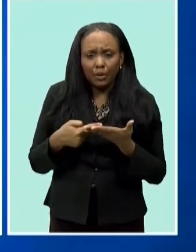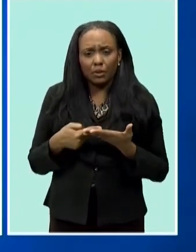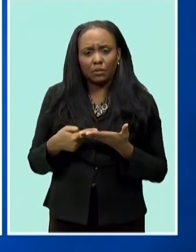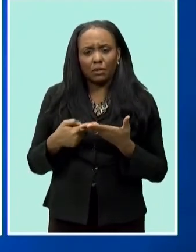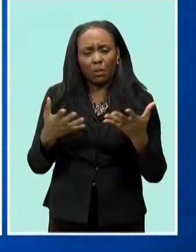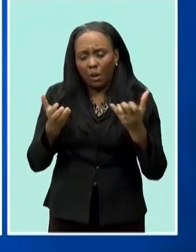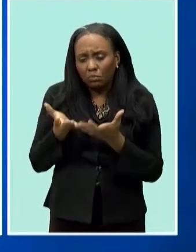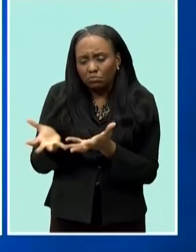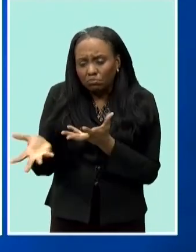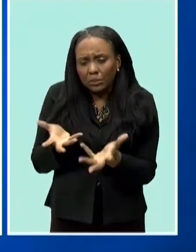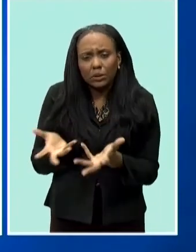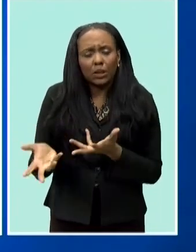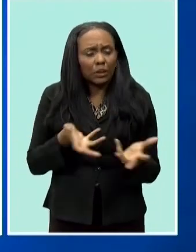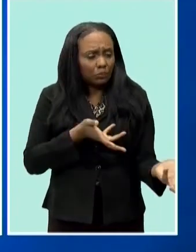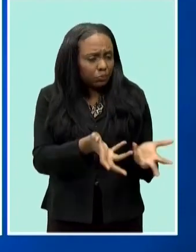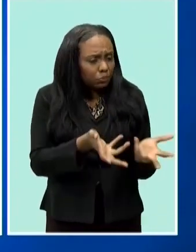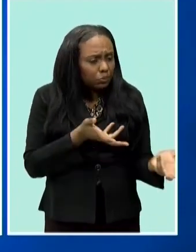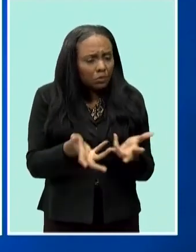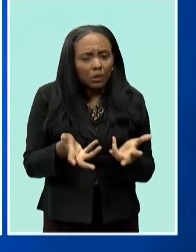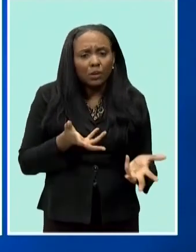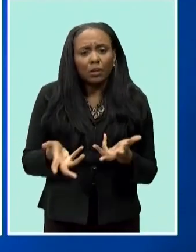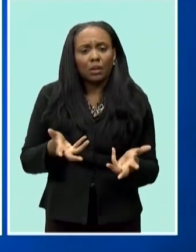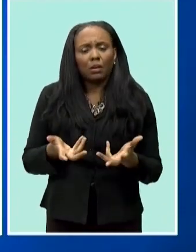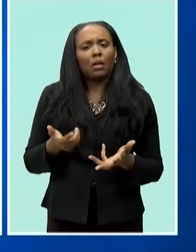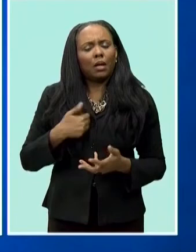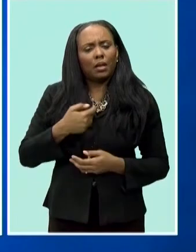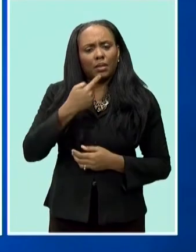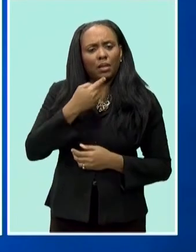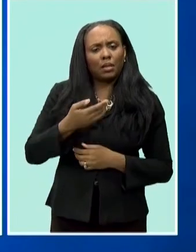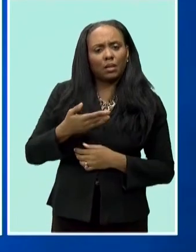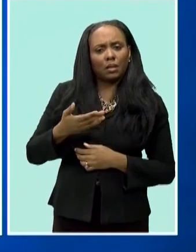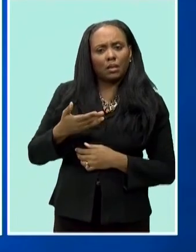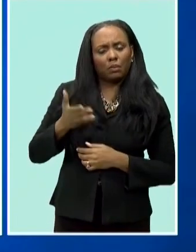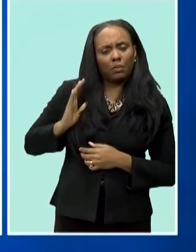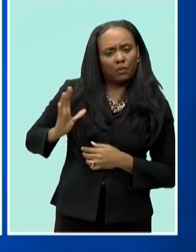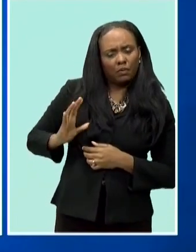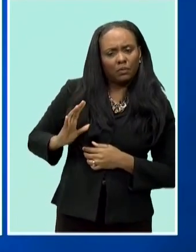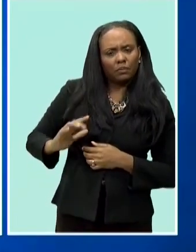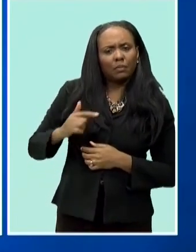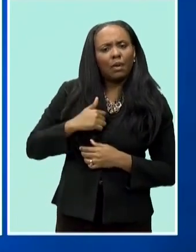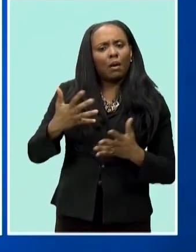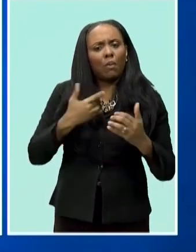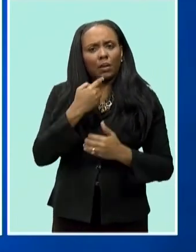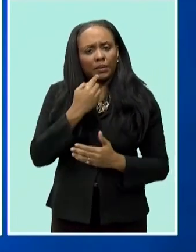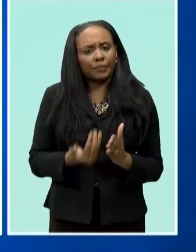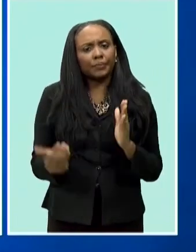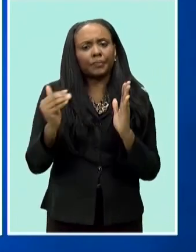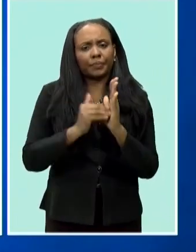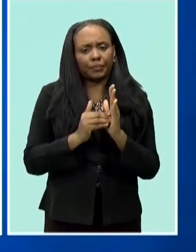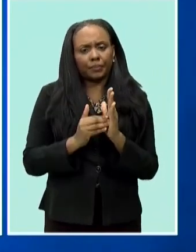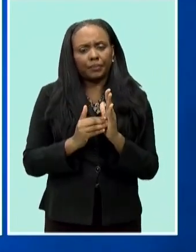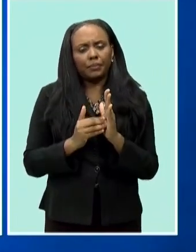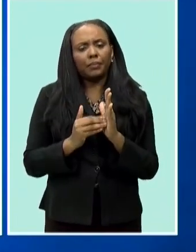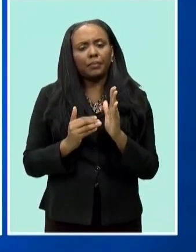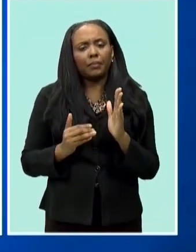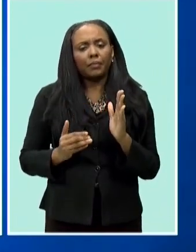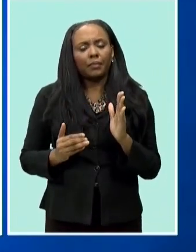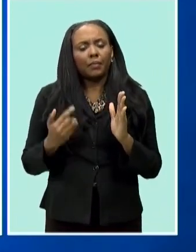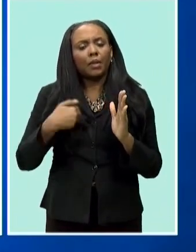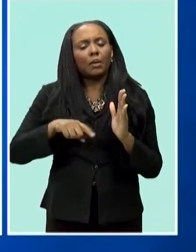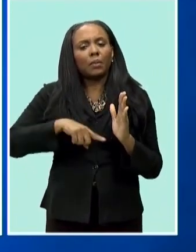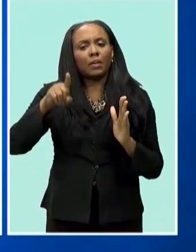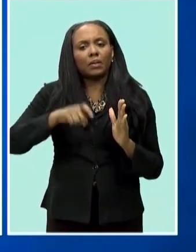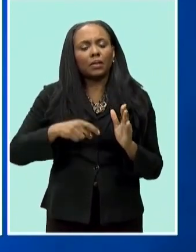have mentioned that previously, but I'll mention it again, that we are giving thought